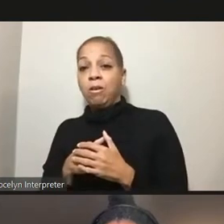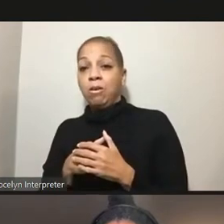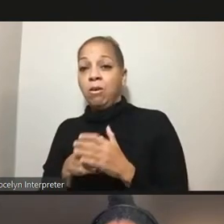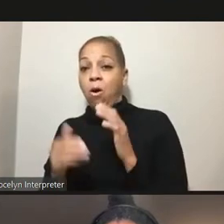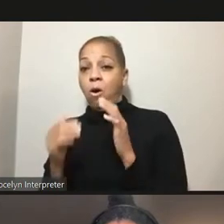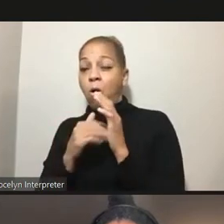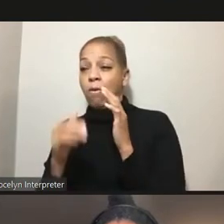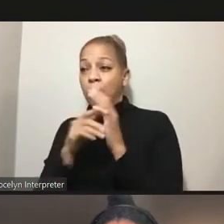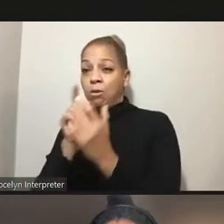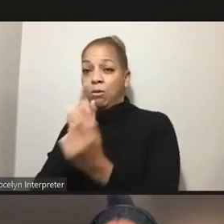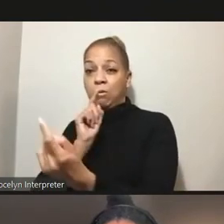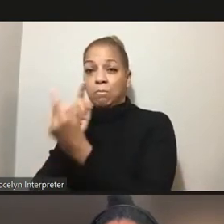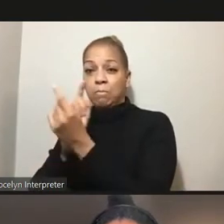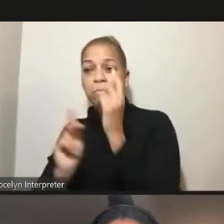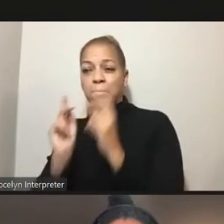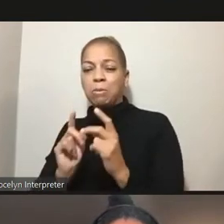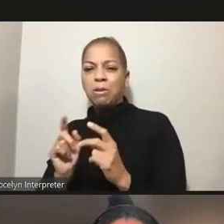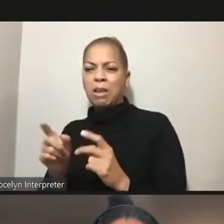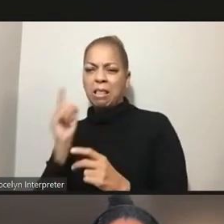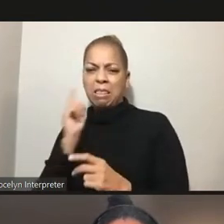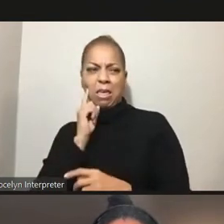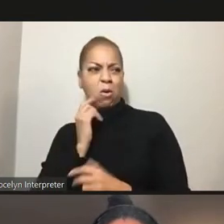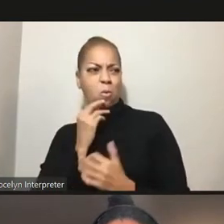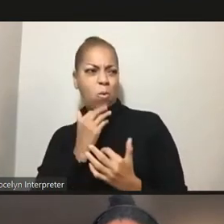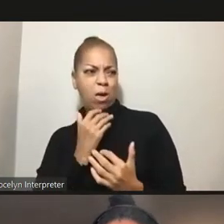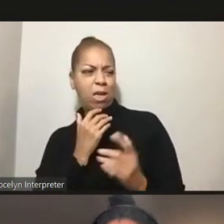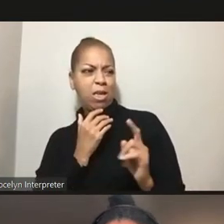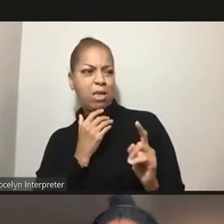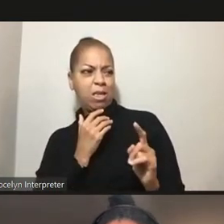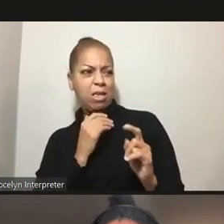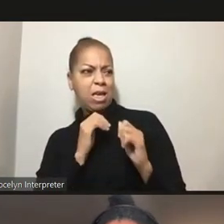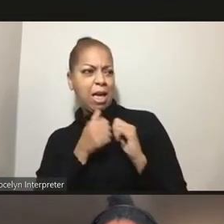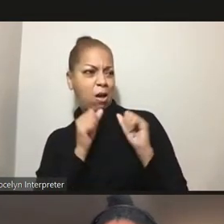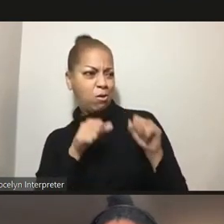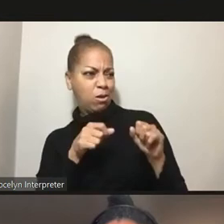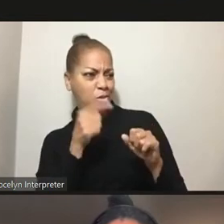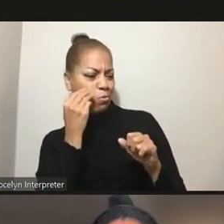against people who think, well, wait, how can you know more than me?